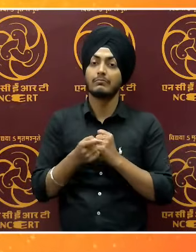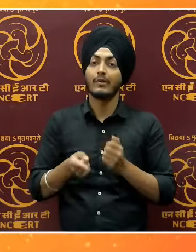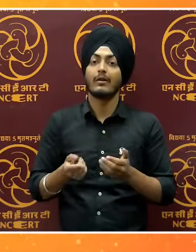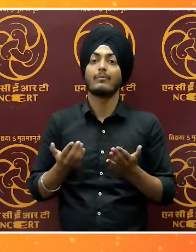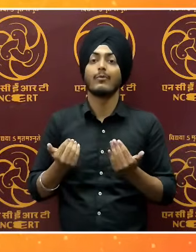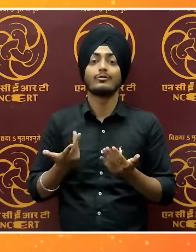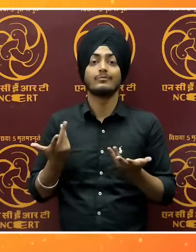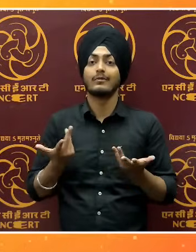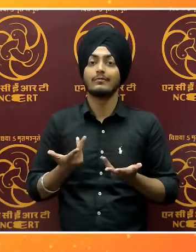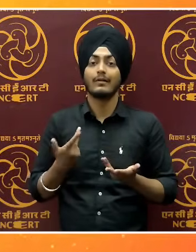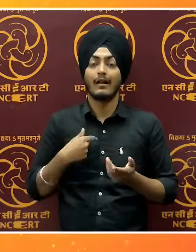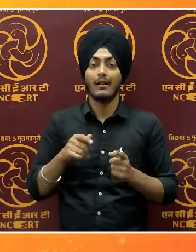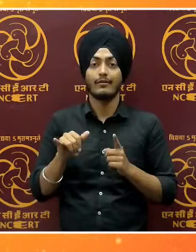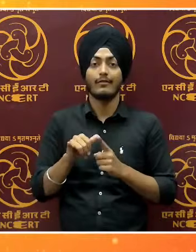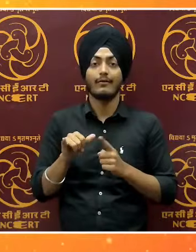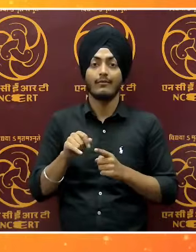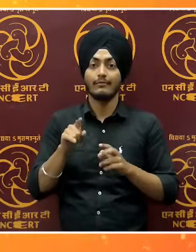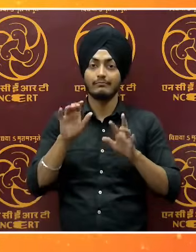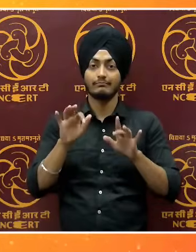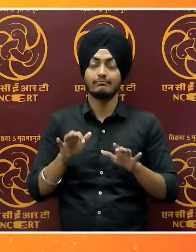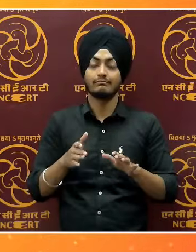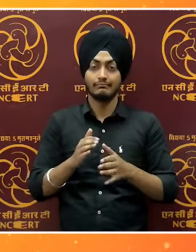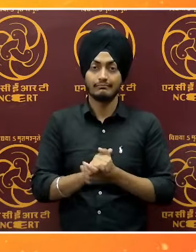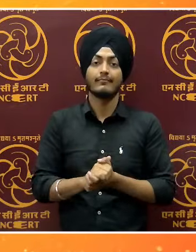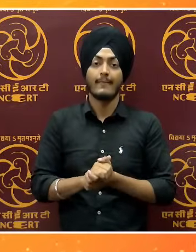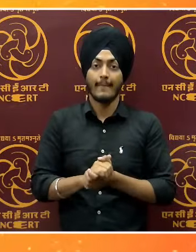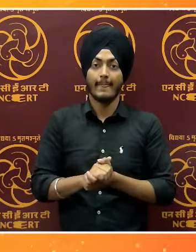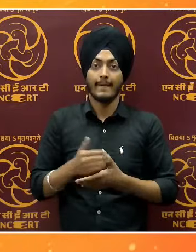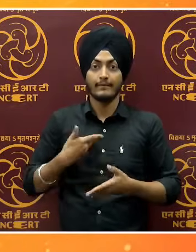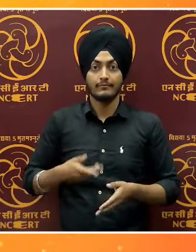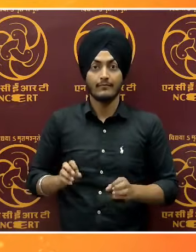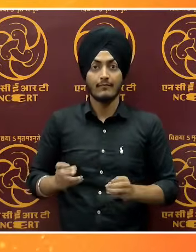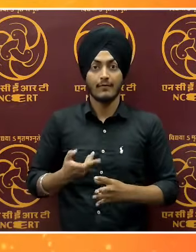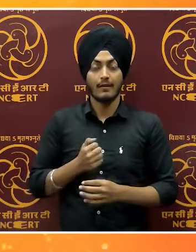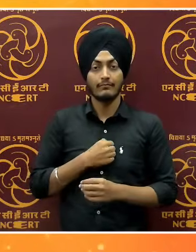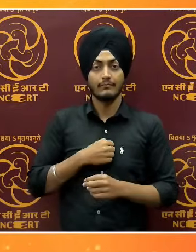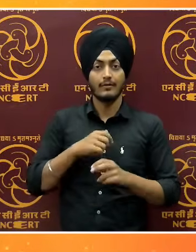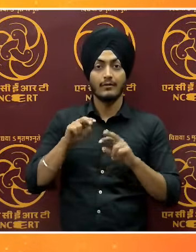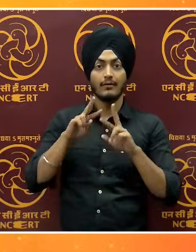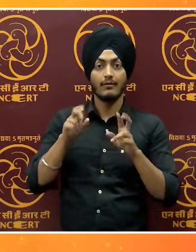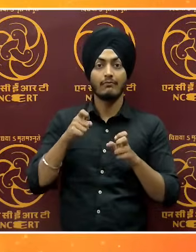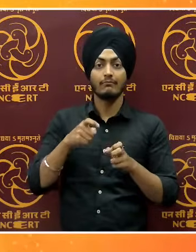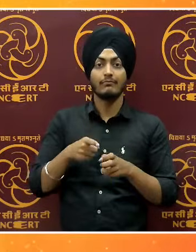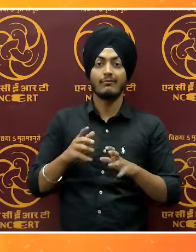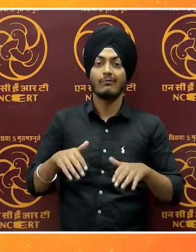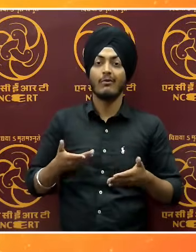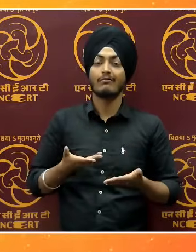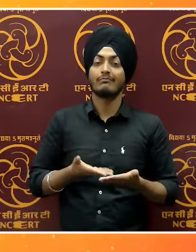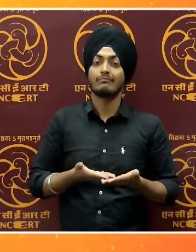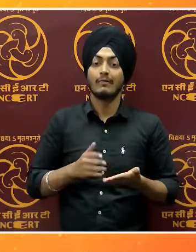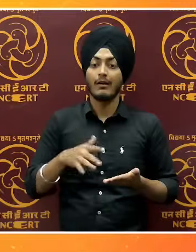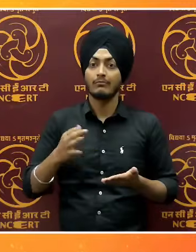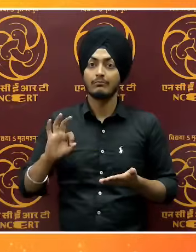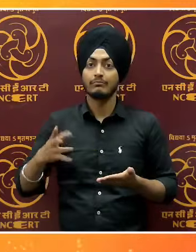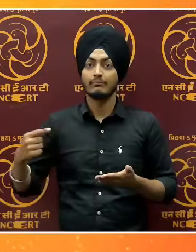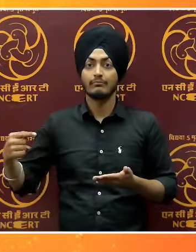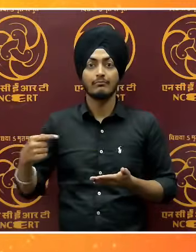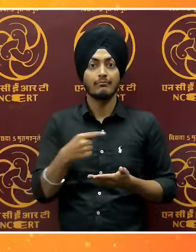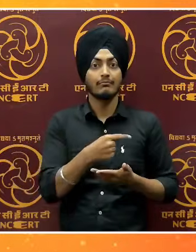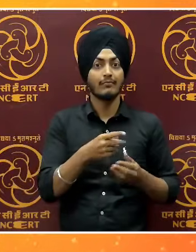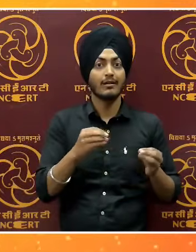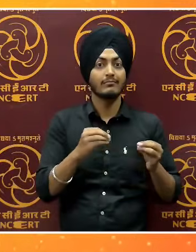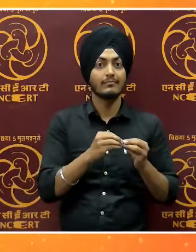questions in the live chat box option. So, now let us begin our today's topic, which is magnetic effects of electric